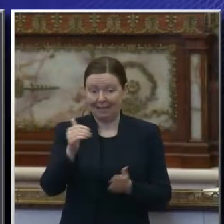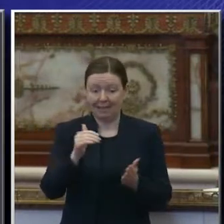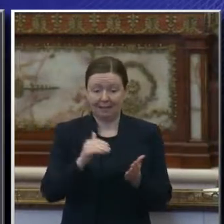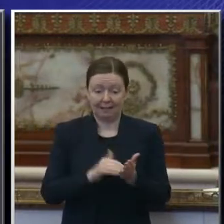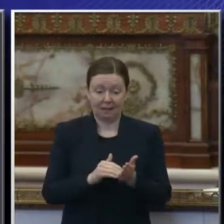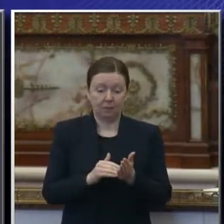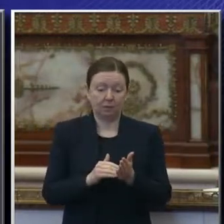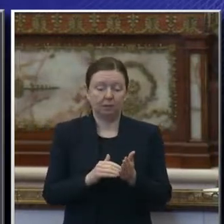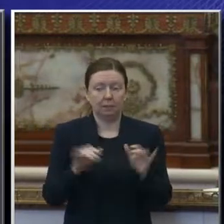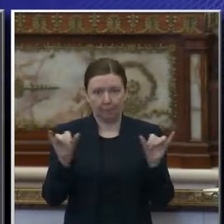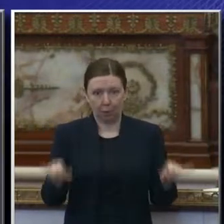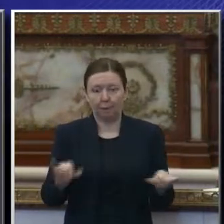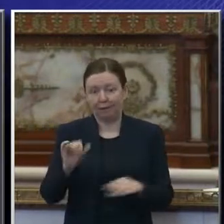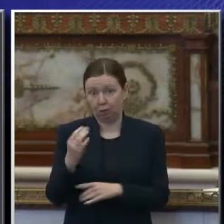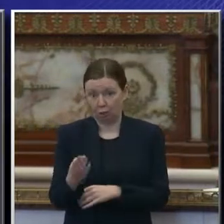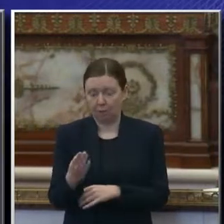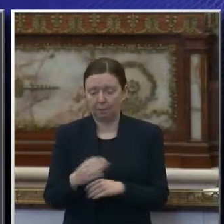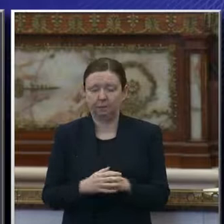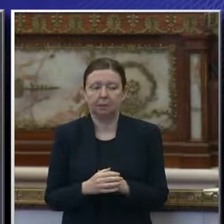permanent jobs.